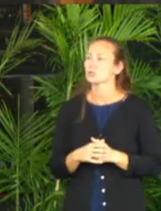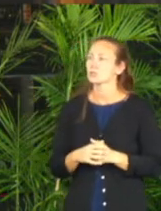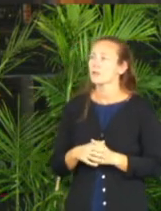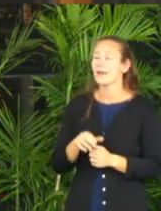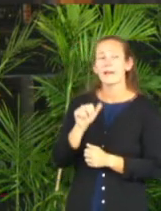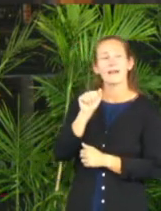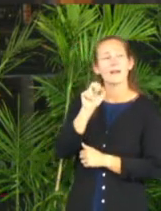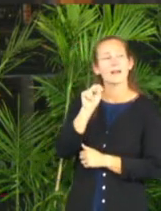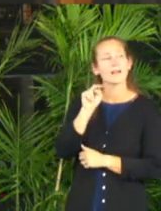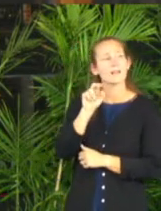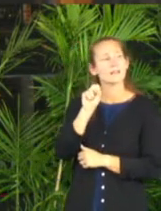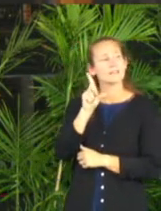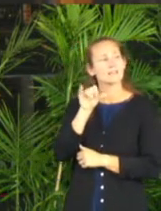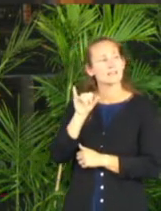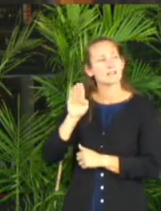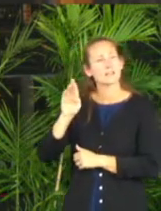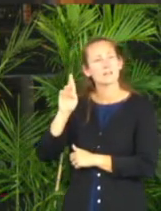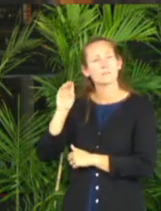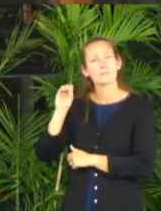Ansley Brodsky,